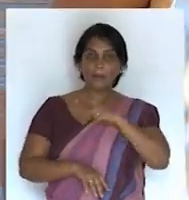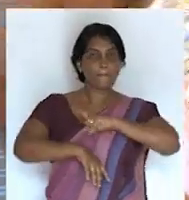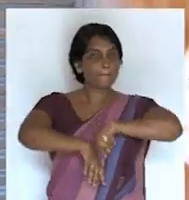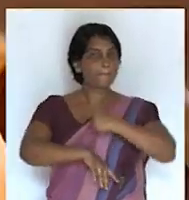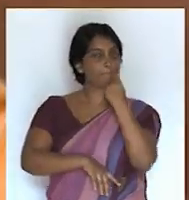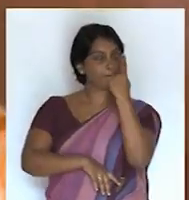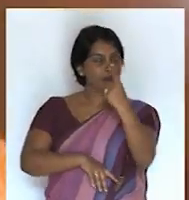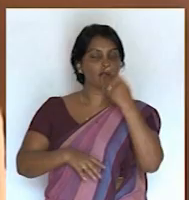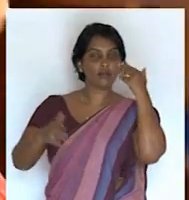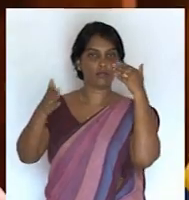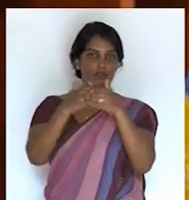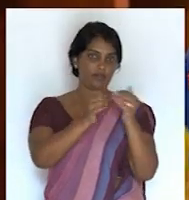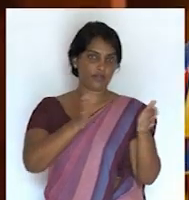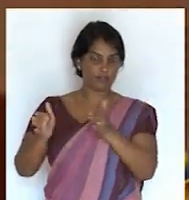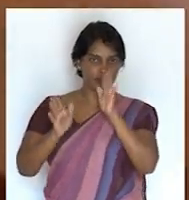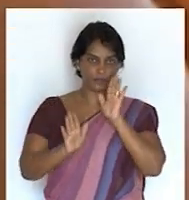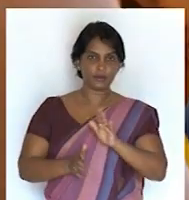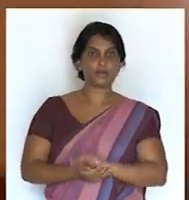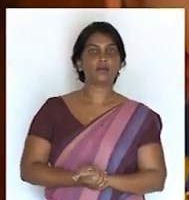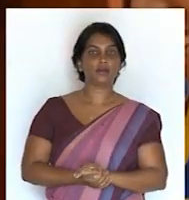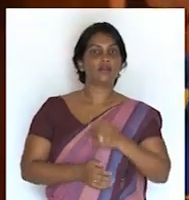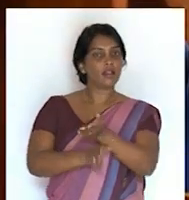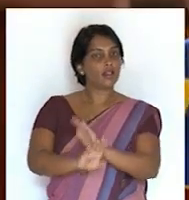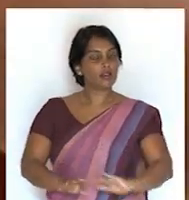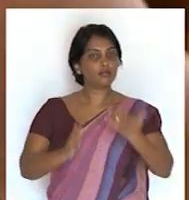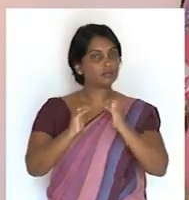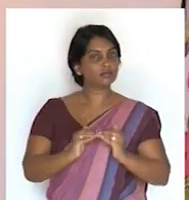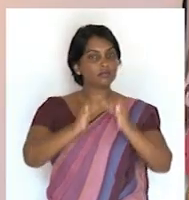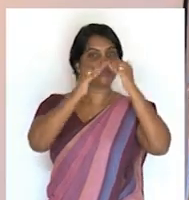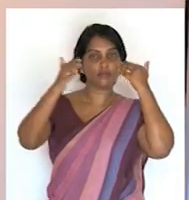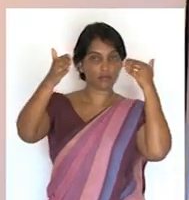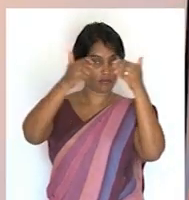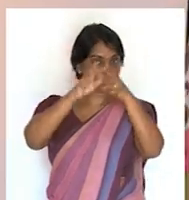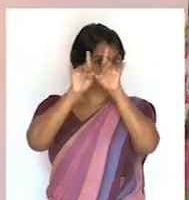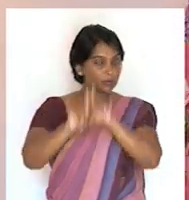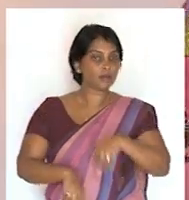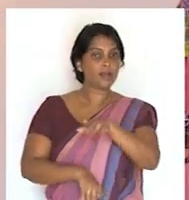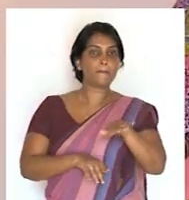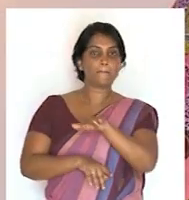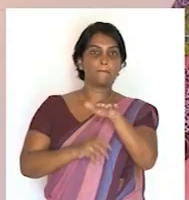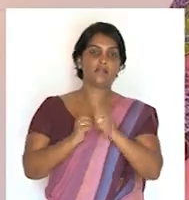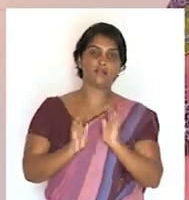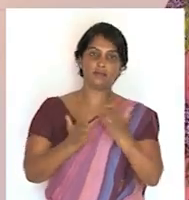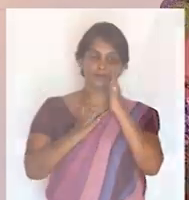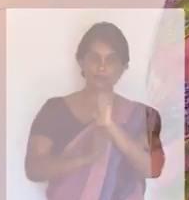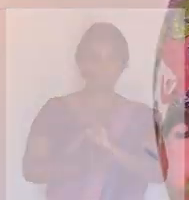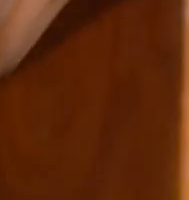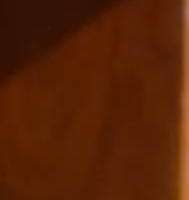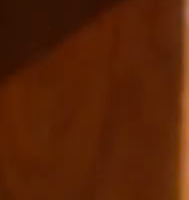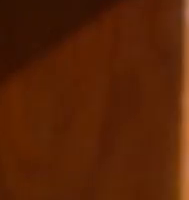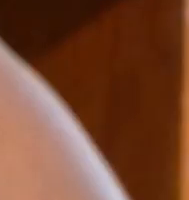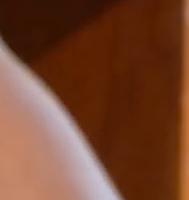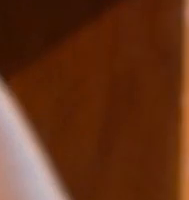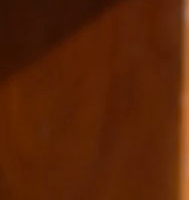day. Children are referred to these classes according to their developmental levels.